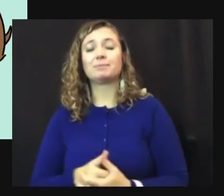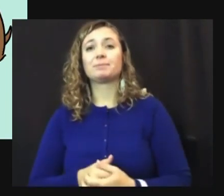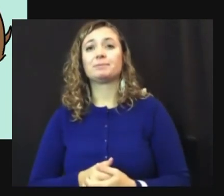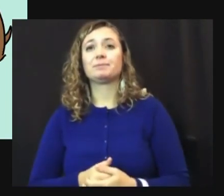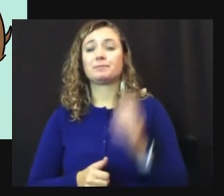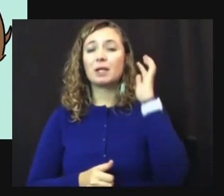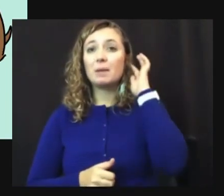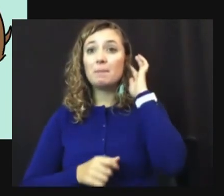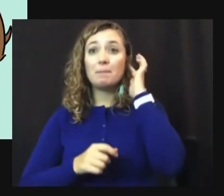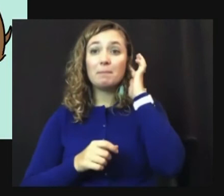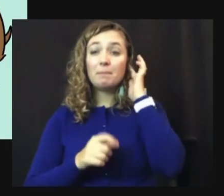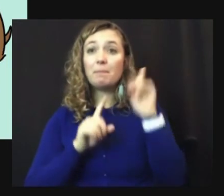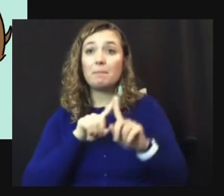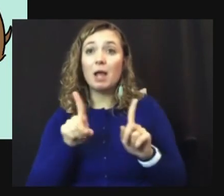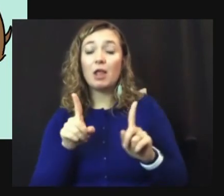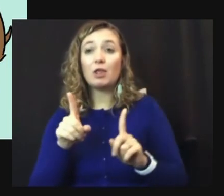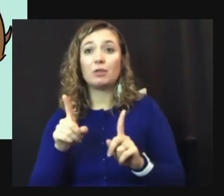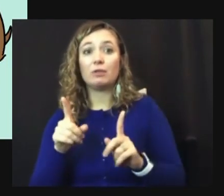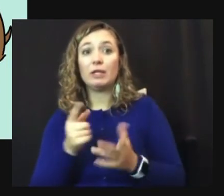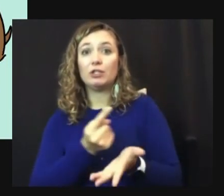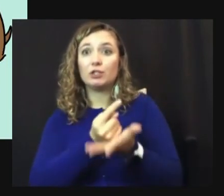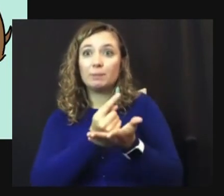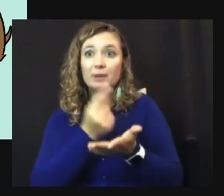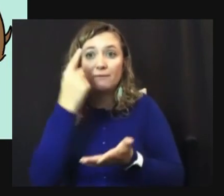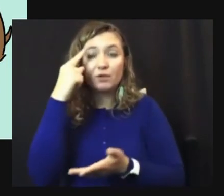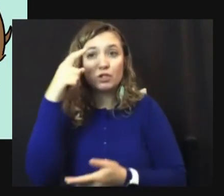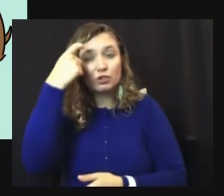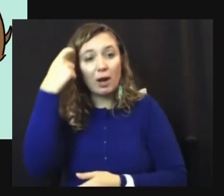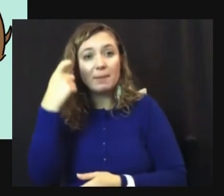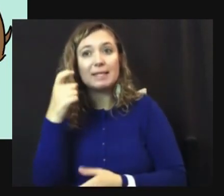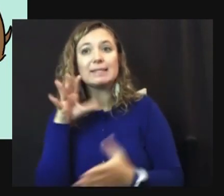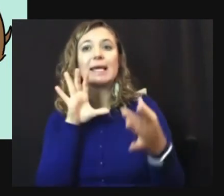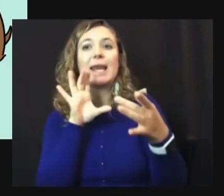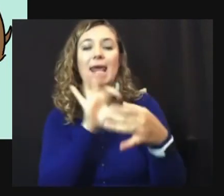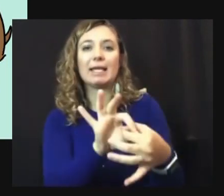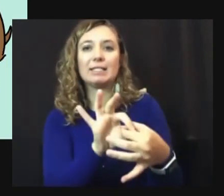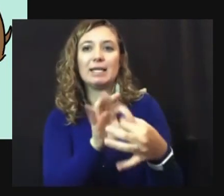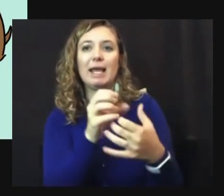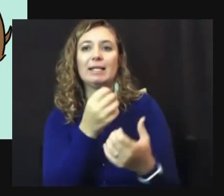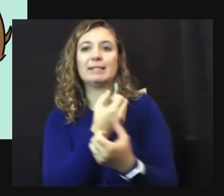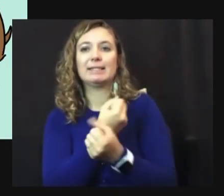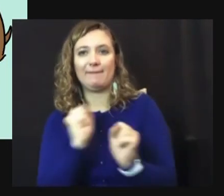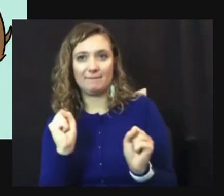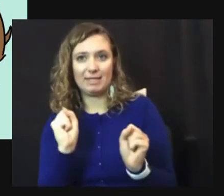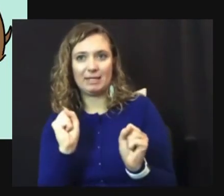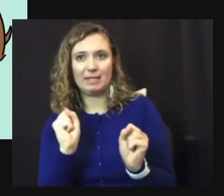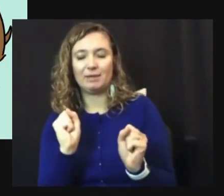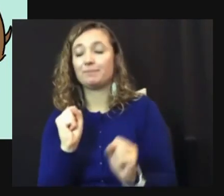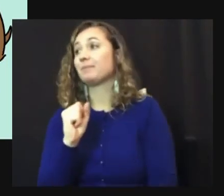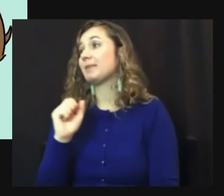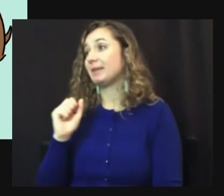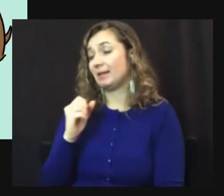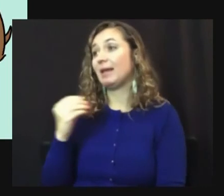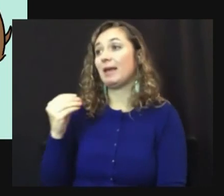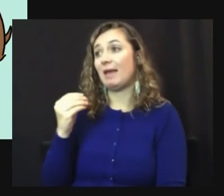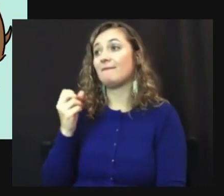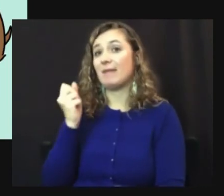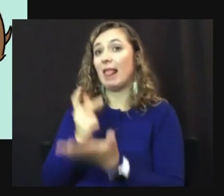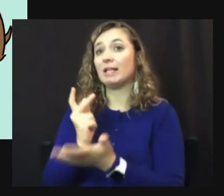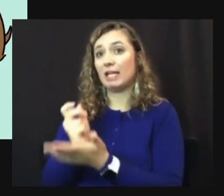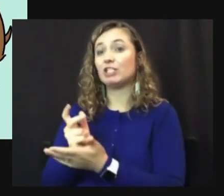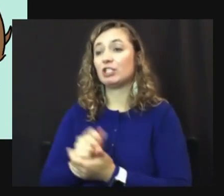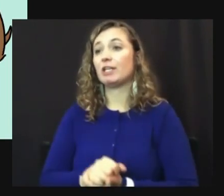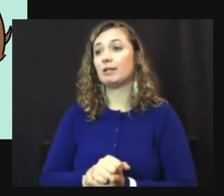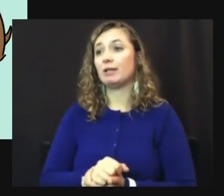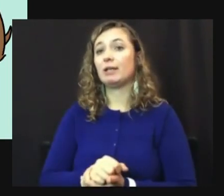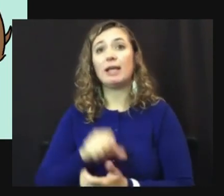treatment for trauma is connection and safety, and connection and safety is relational. So, validation and not gaslighting.